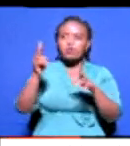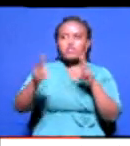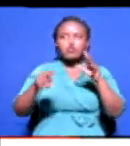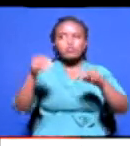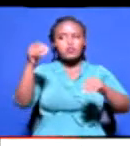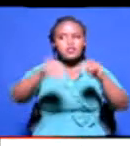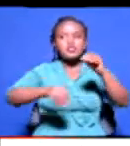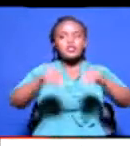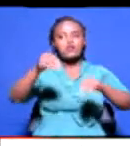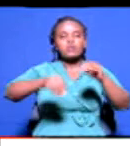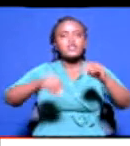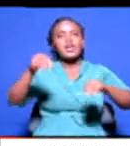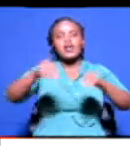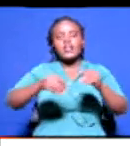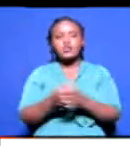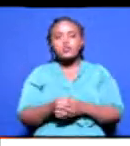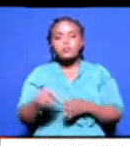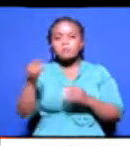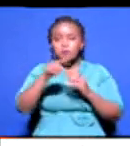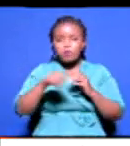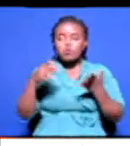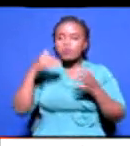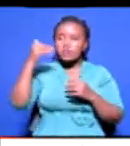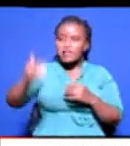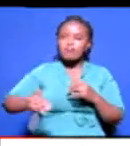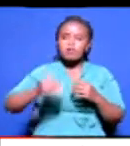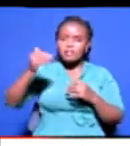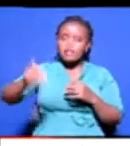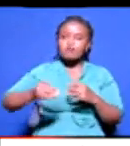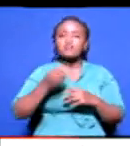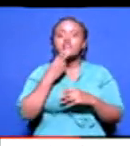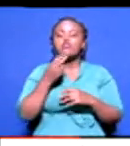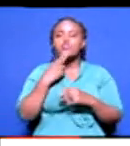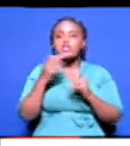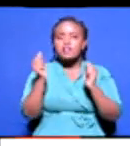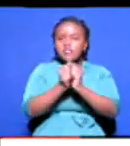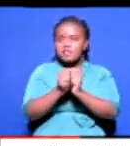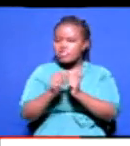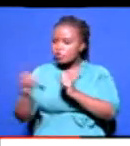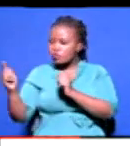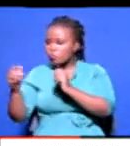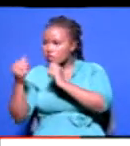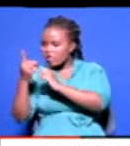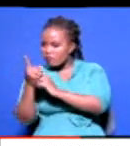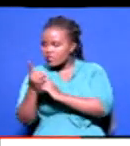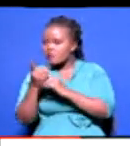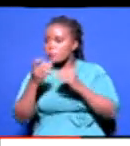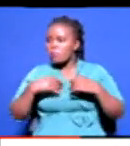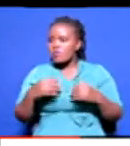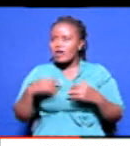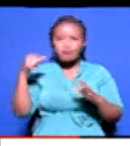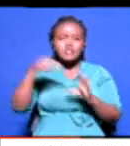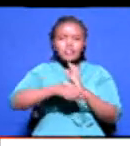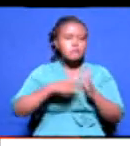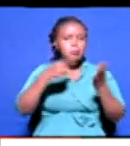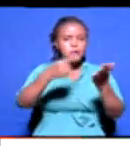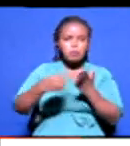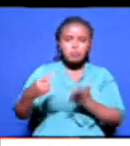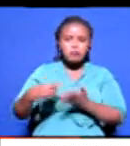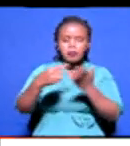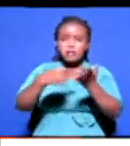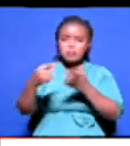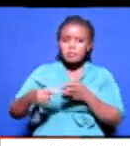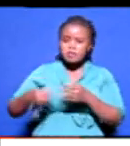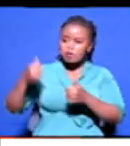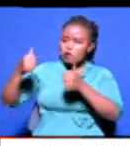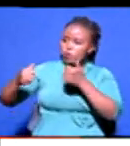election. We are going every Tuesday from 10 to 11 p.m. to be having constructive debates that will help Kenya make